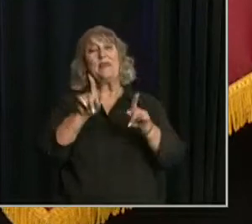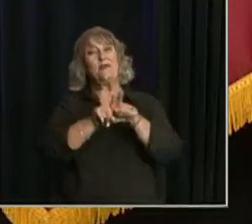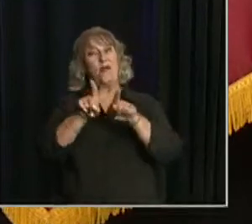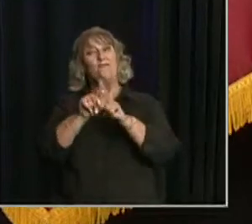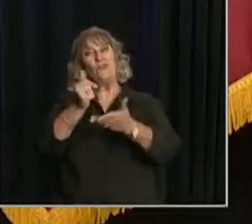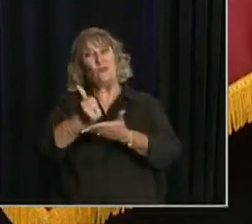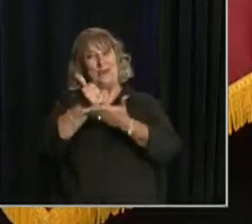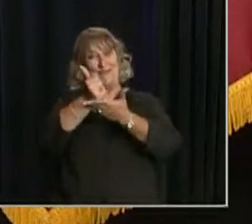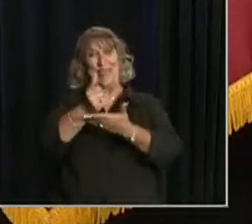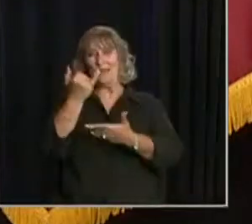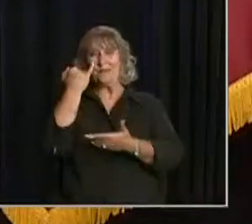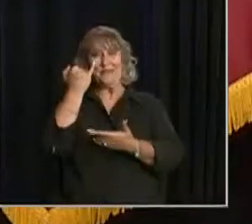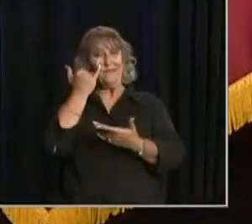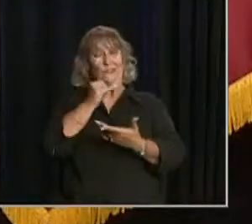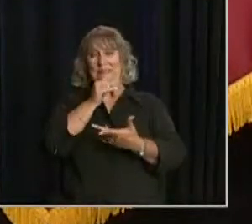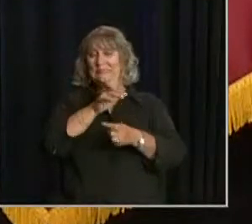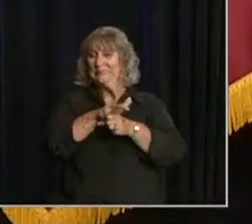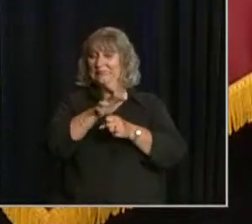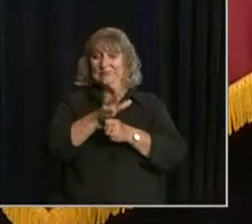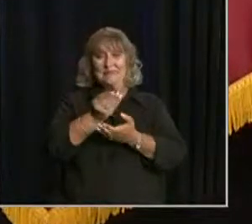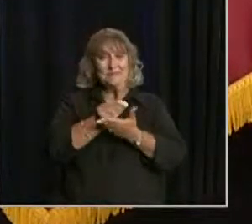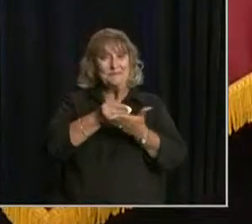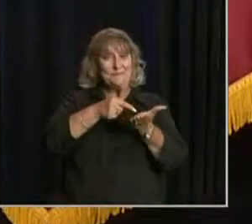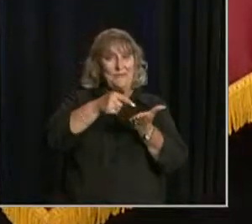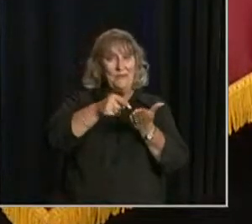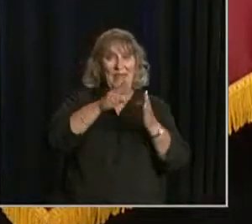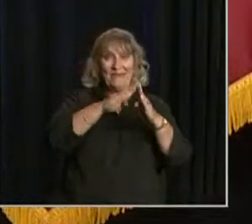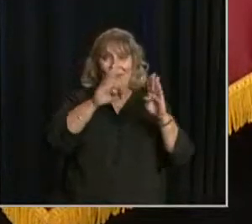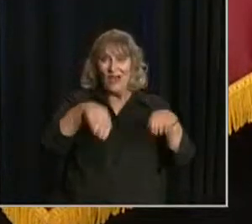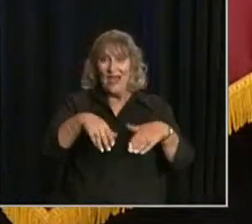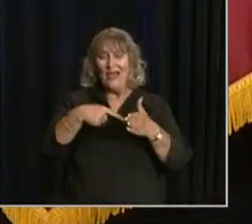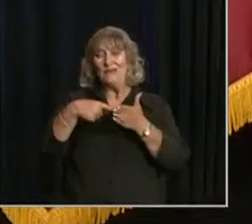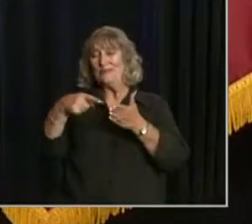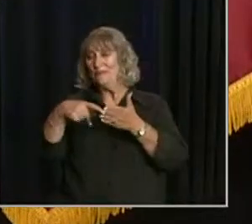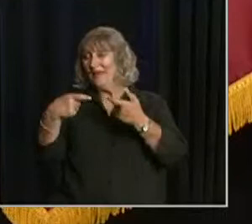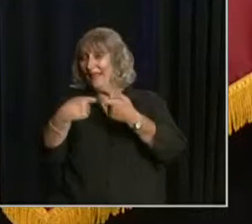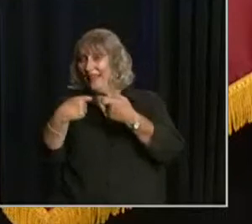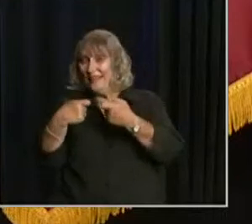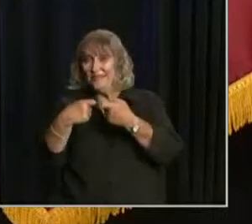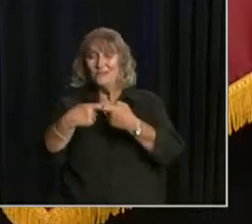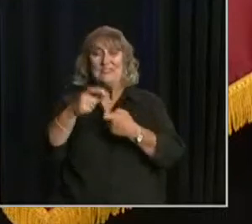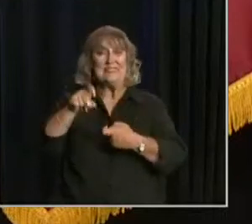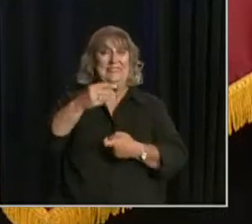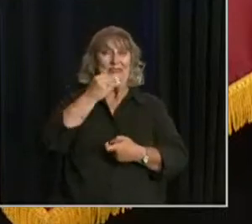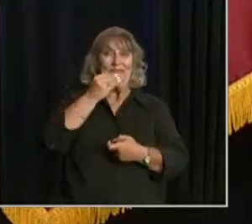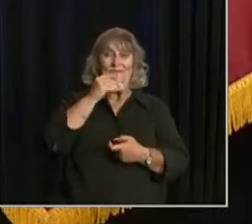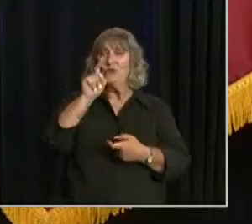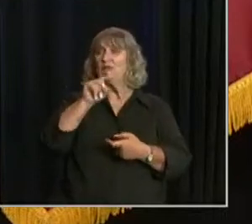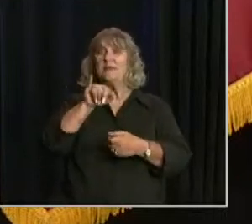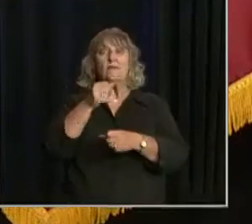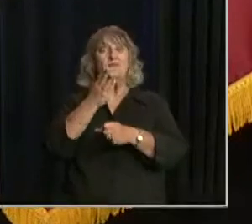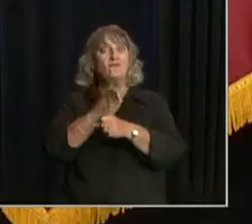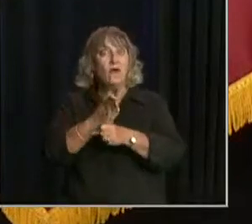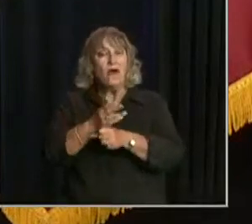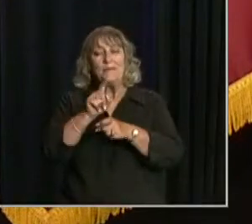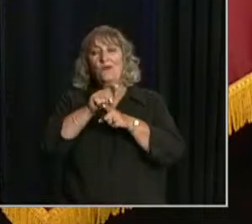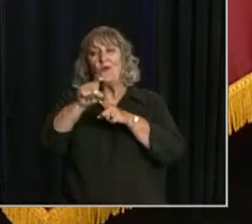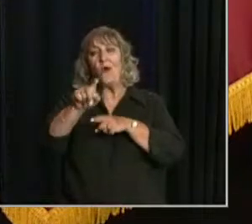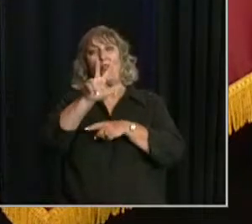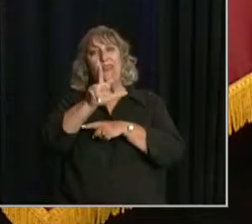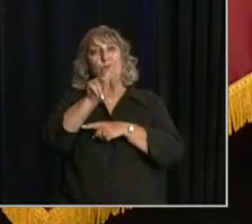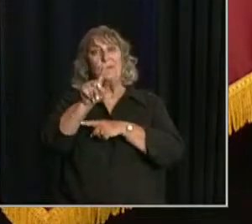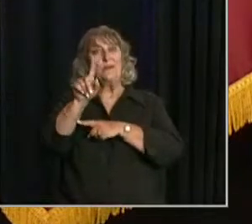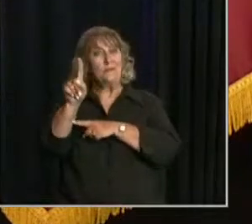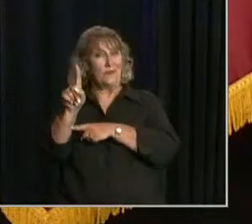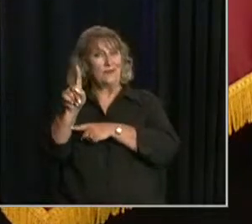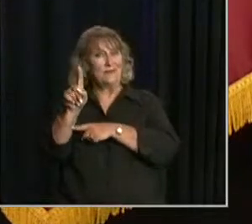if you're struggling paying rent or utilities, or you're seeking food assistance, or even help getting a job. You can call 311,